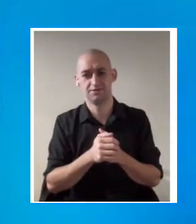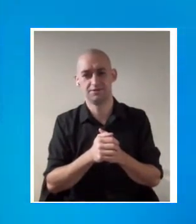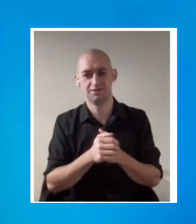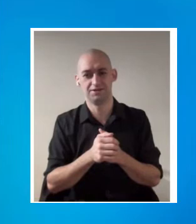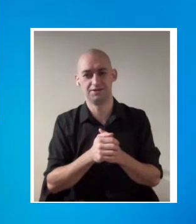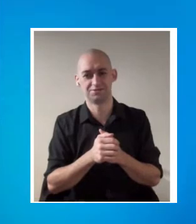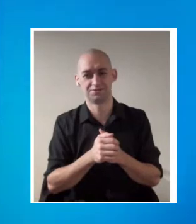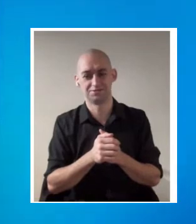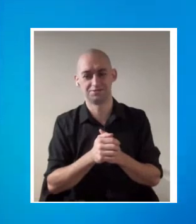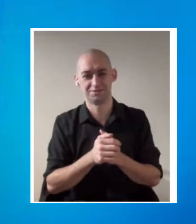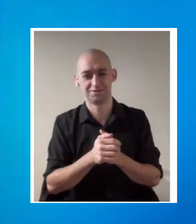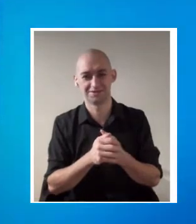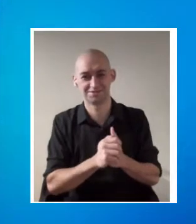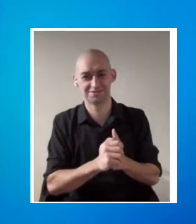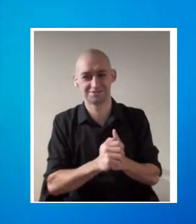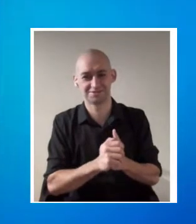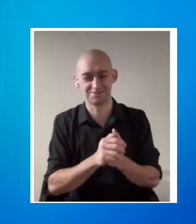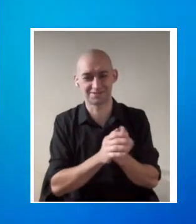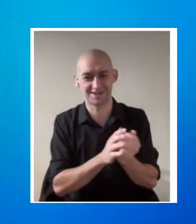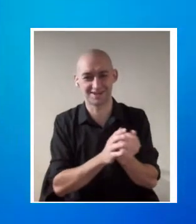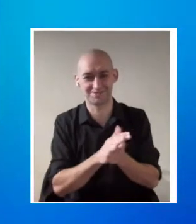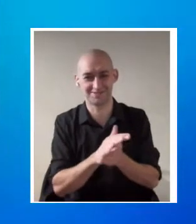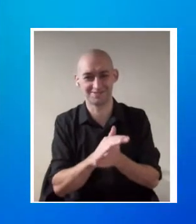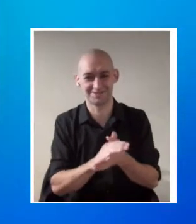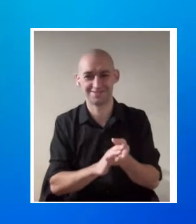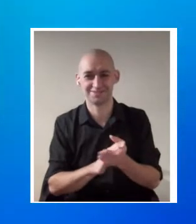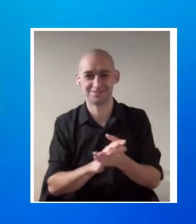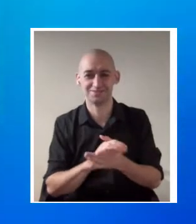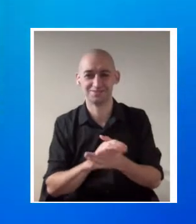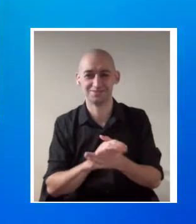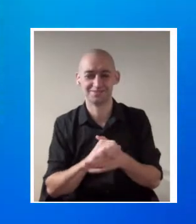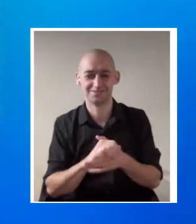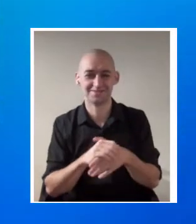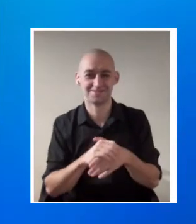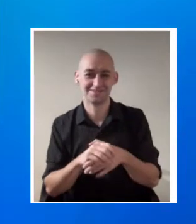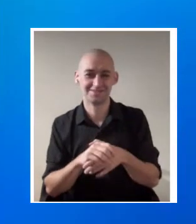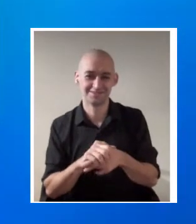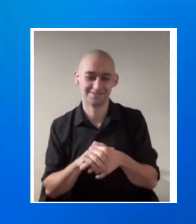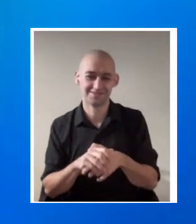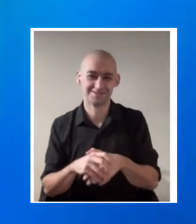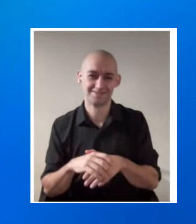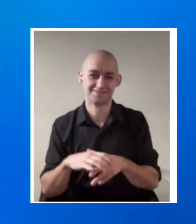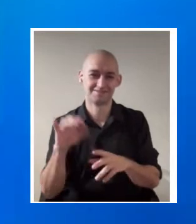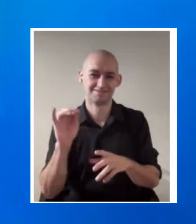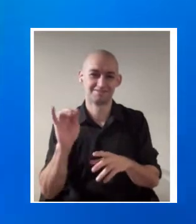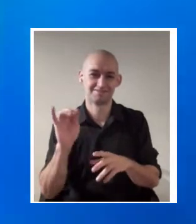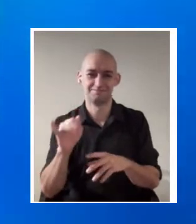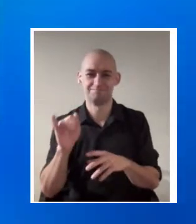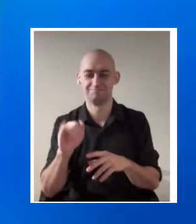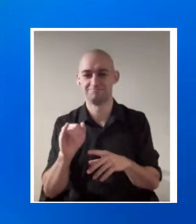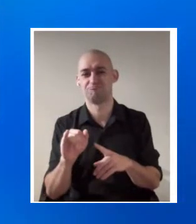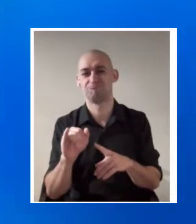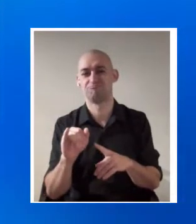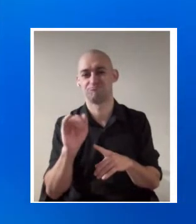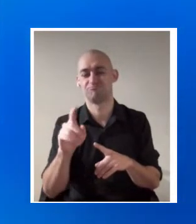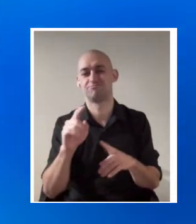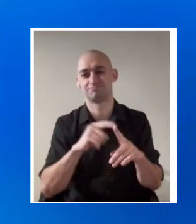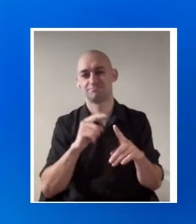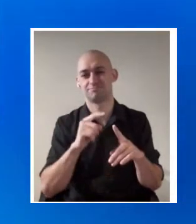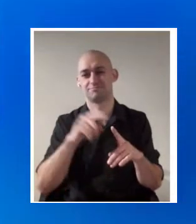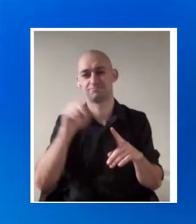In this map, the darker shades indicate areas that are most cost burden between 2017